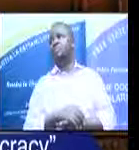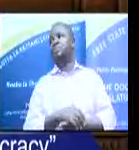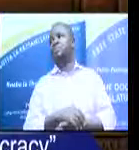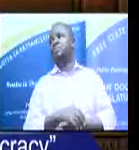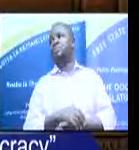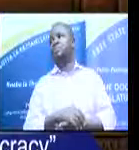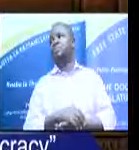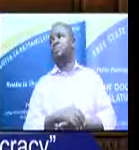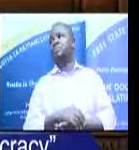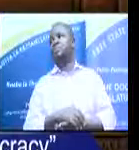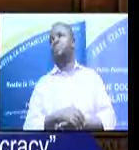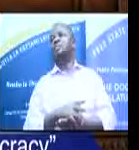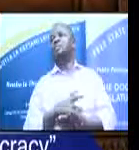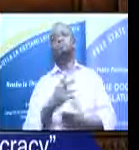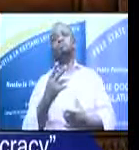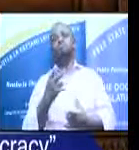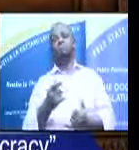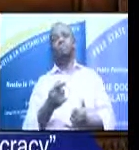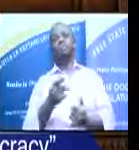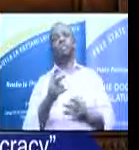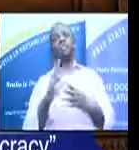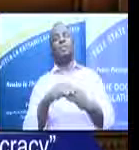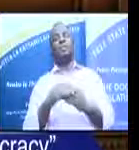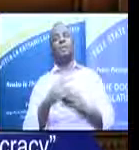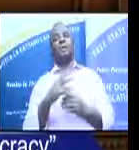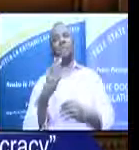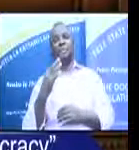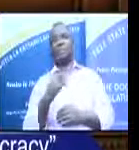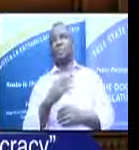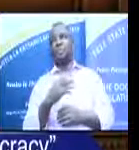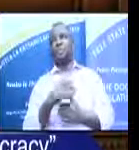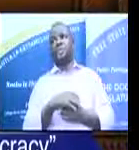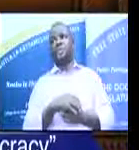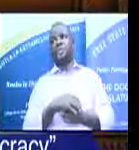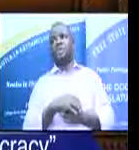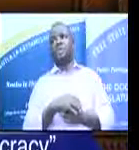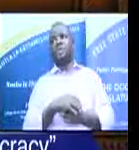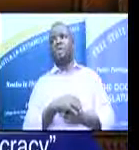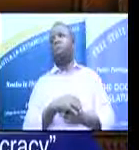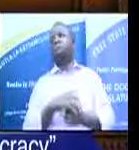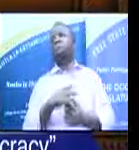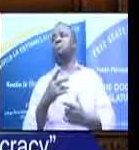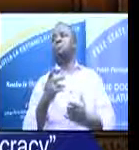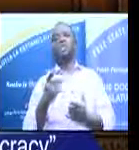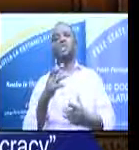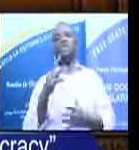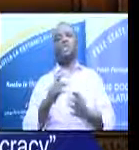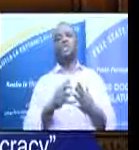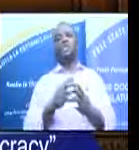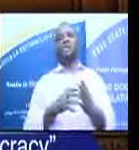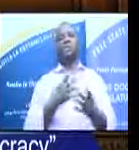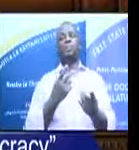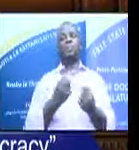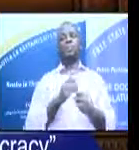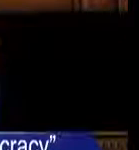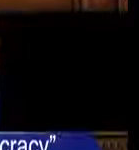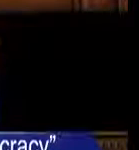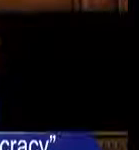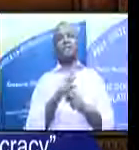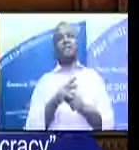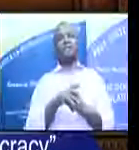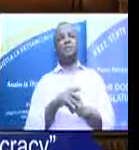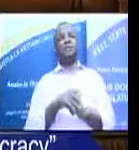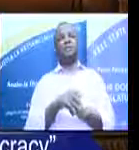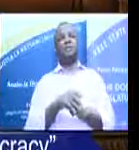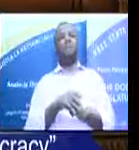There was an honourable member who joked about the pandemic and COVID